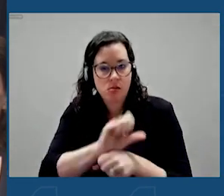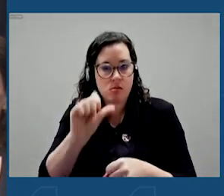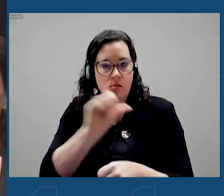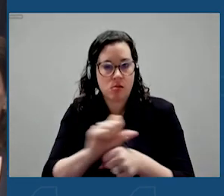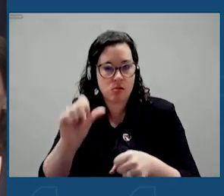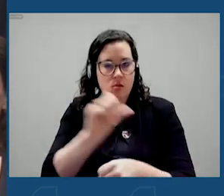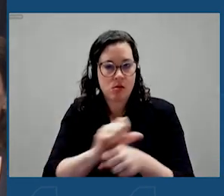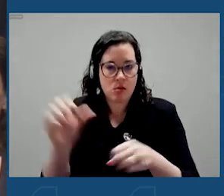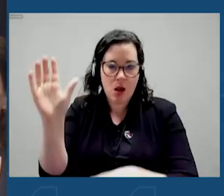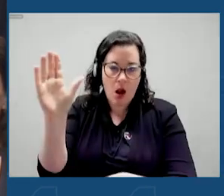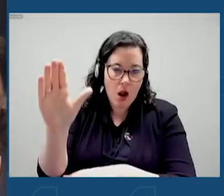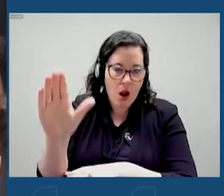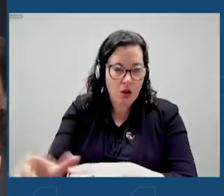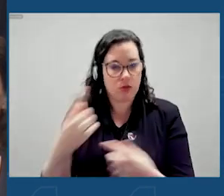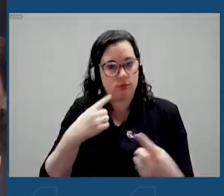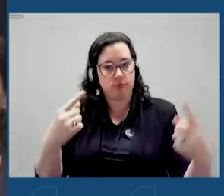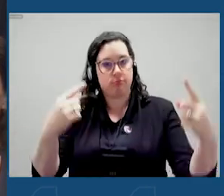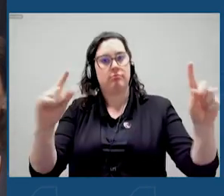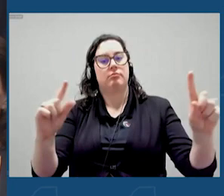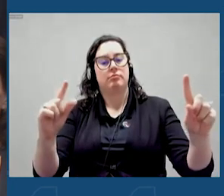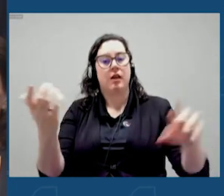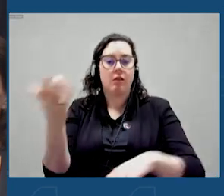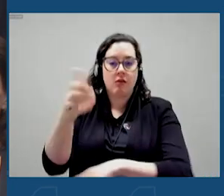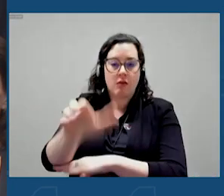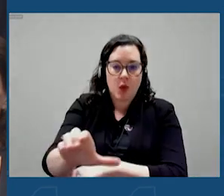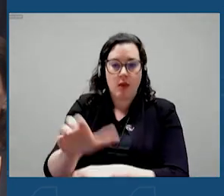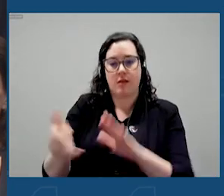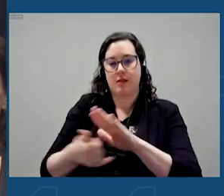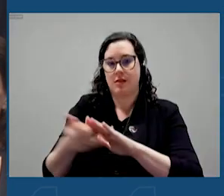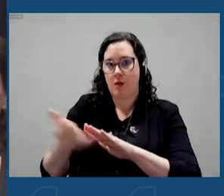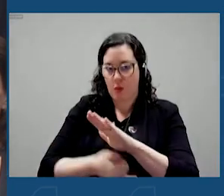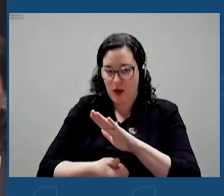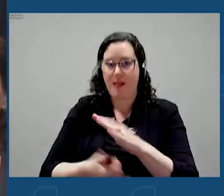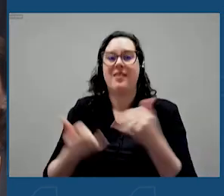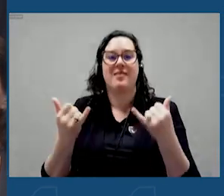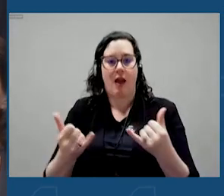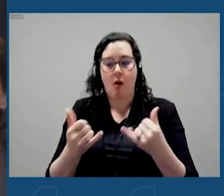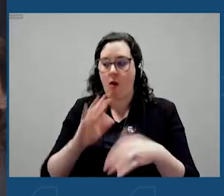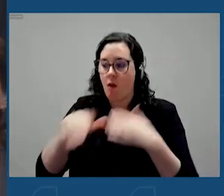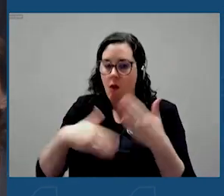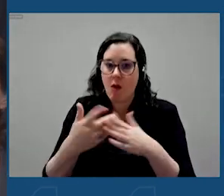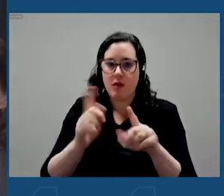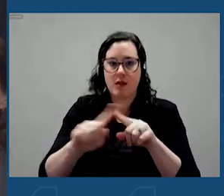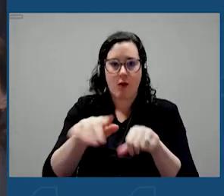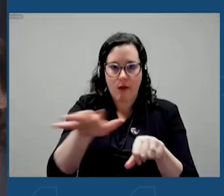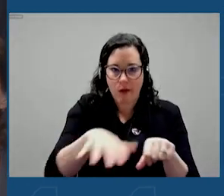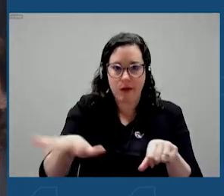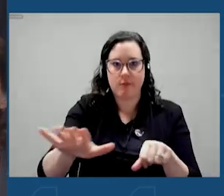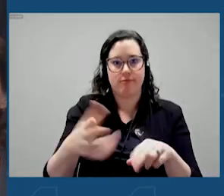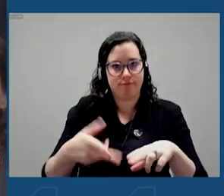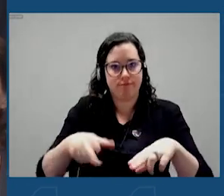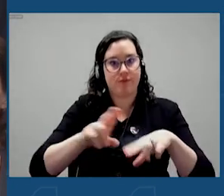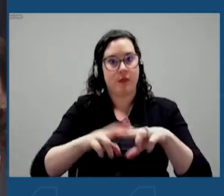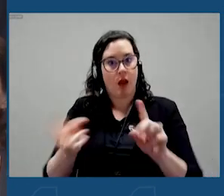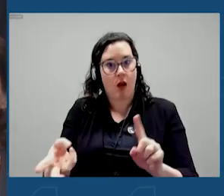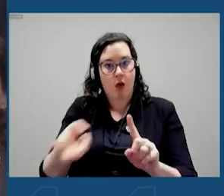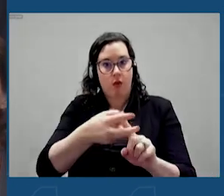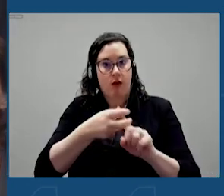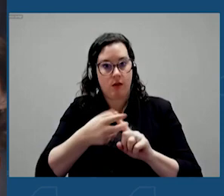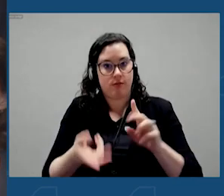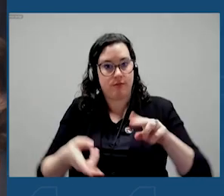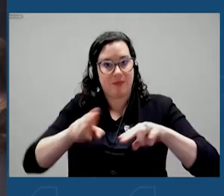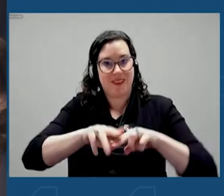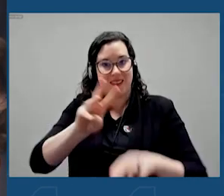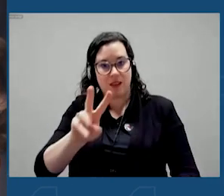results, and enforcement in the subway system is up in all areas. Arrests are up 63%, including